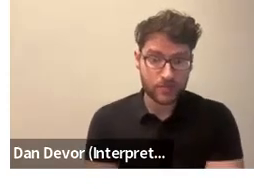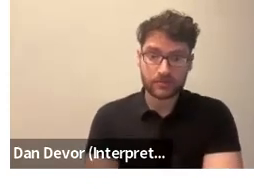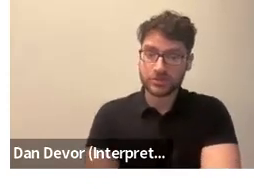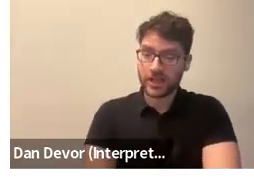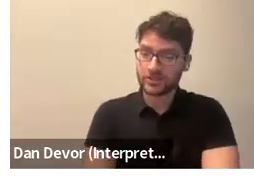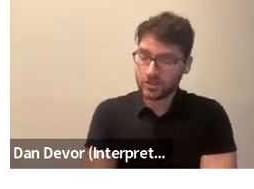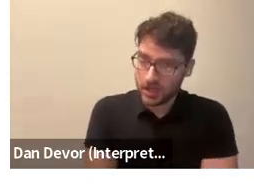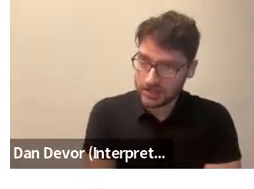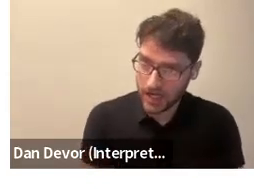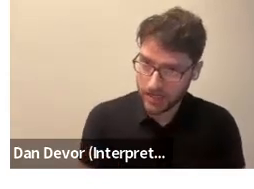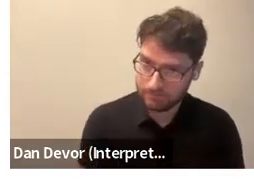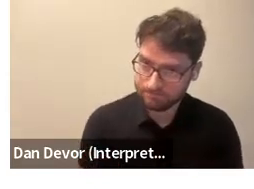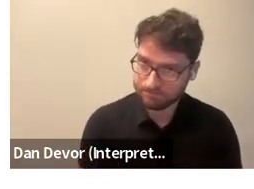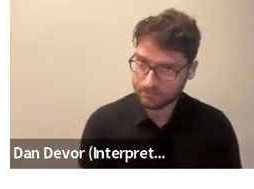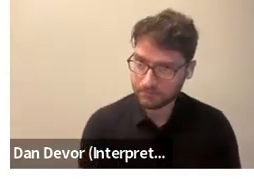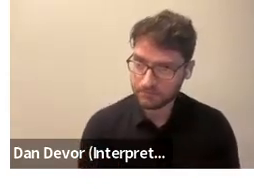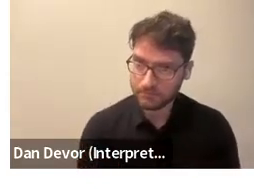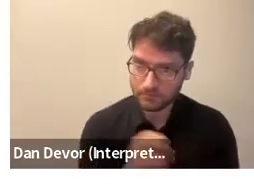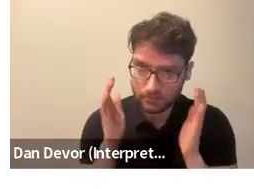Languages must be able to change across time.